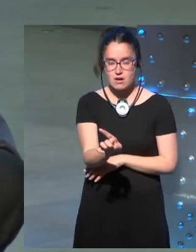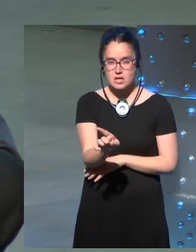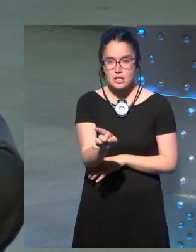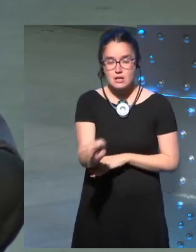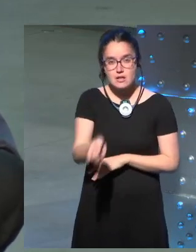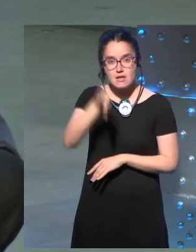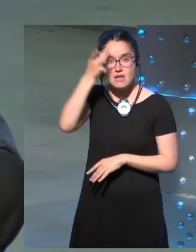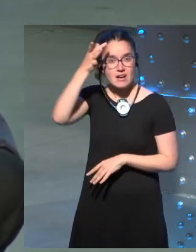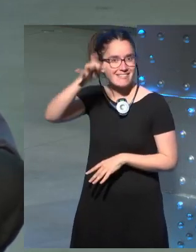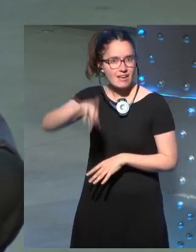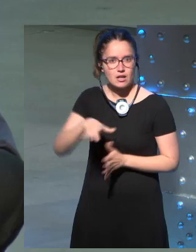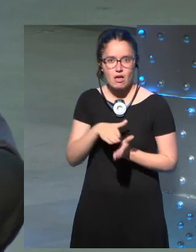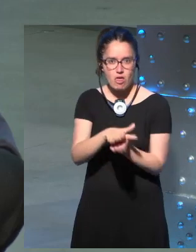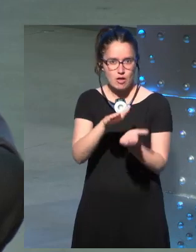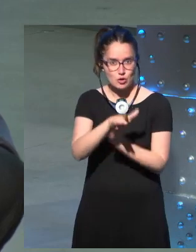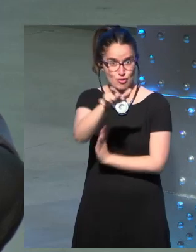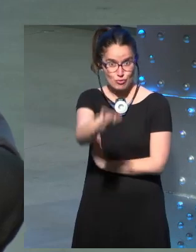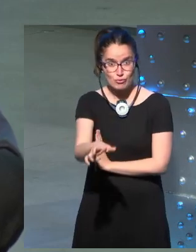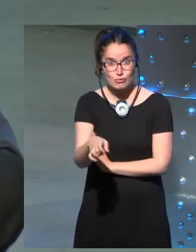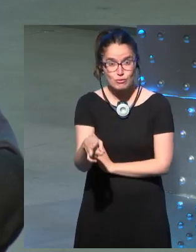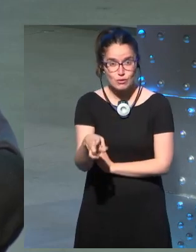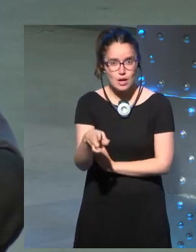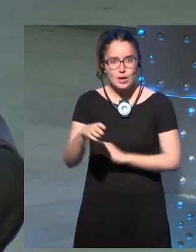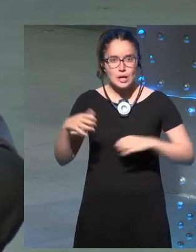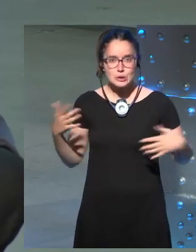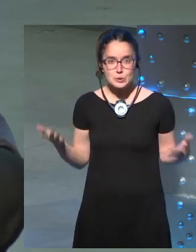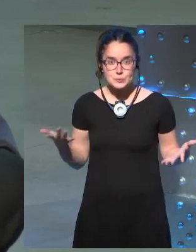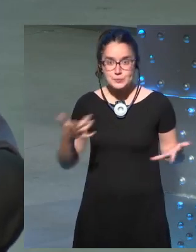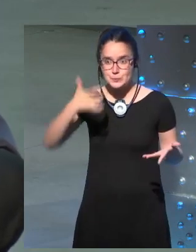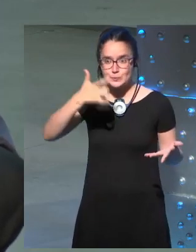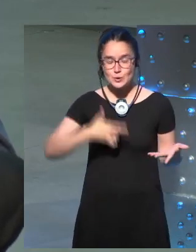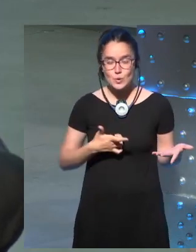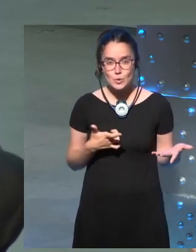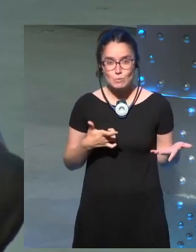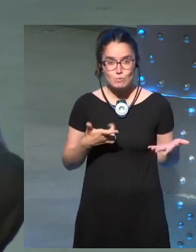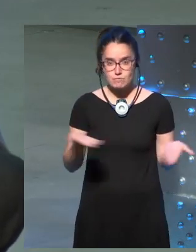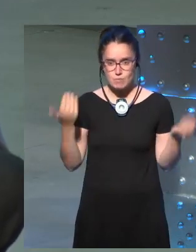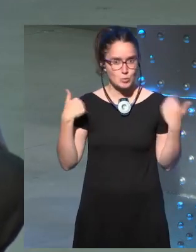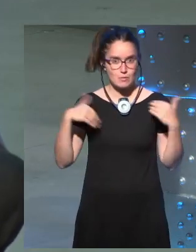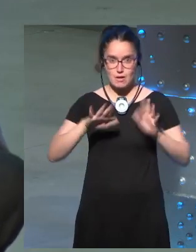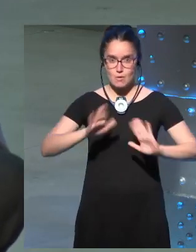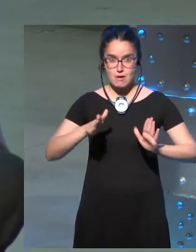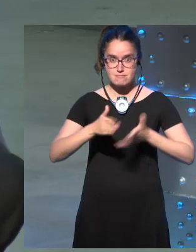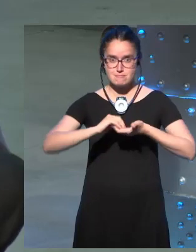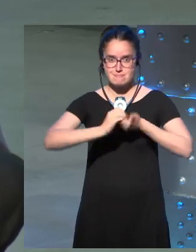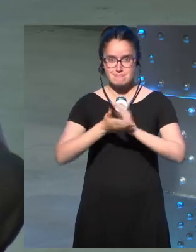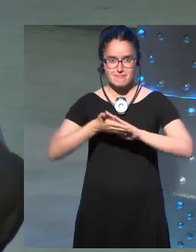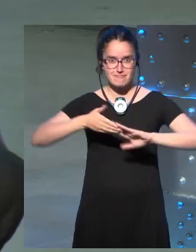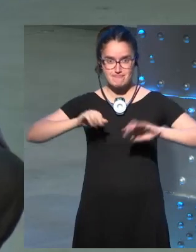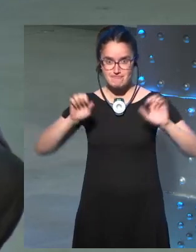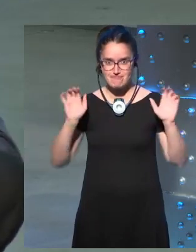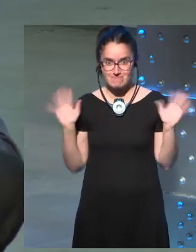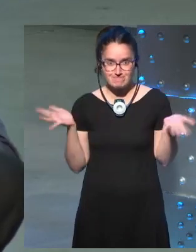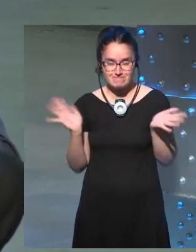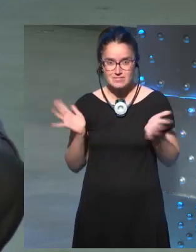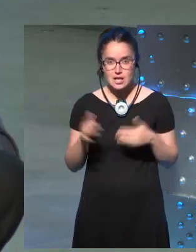idea. So I disavow any responsibility for the title of the book.